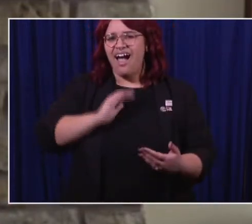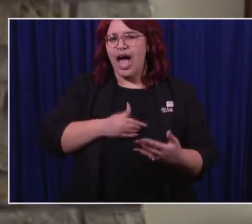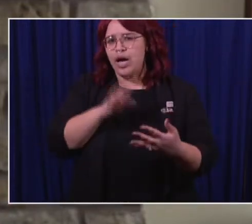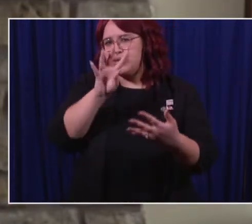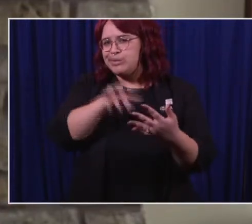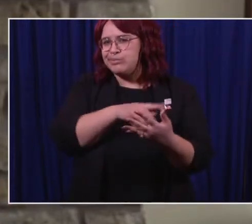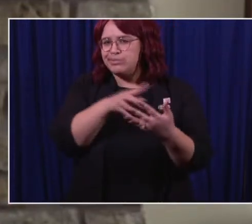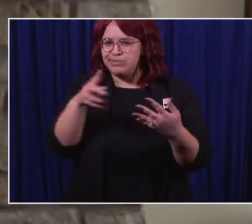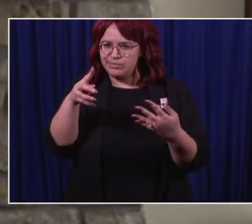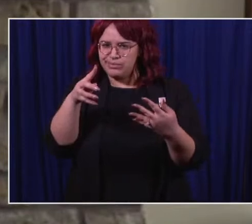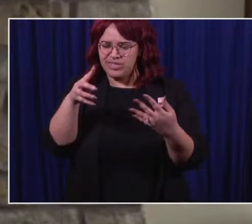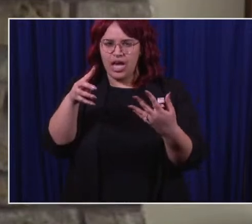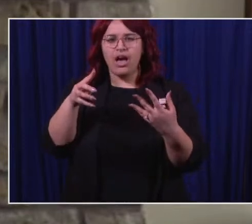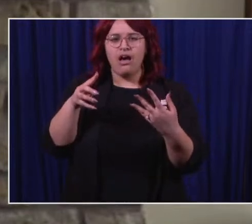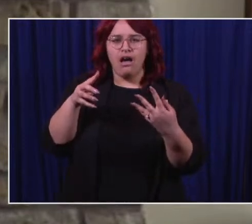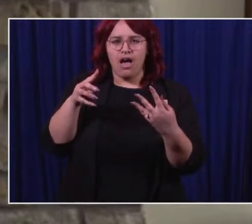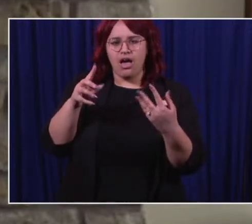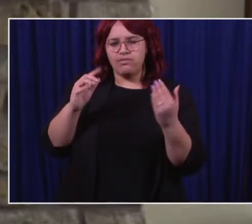signifying race.